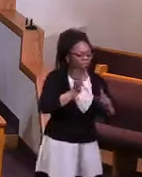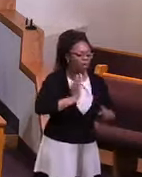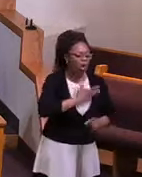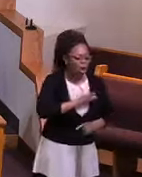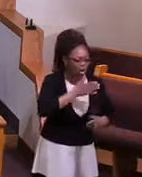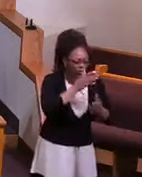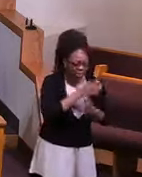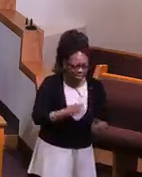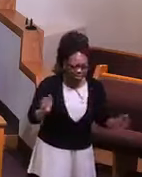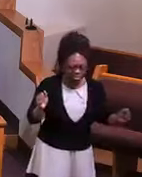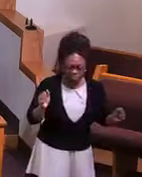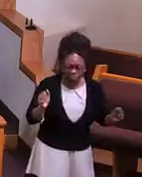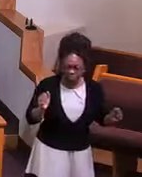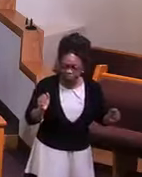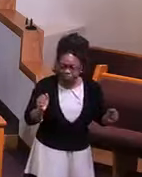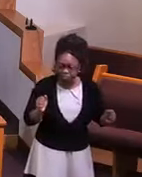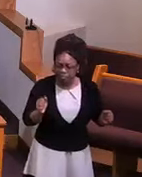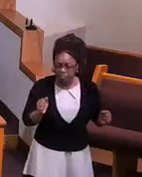blessing.